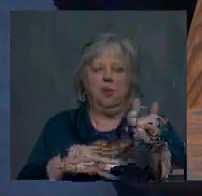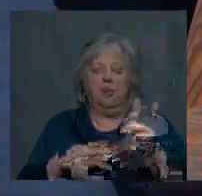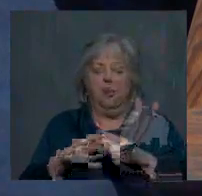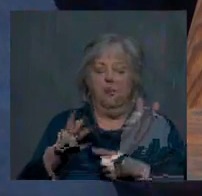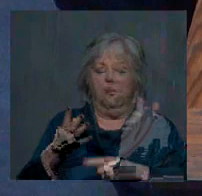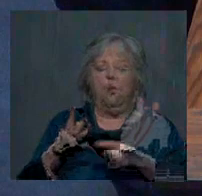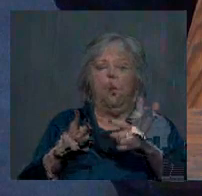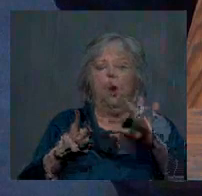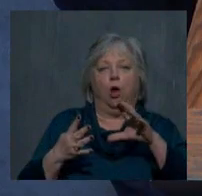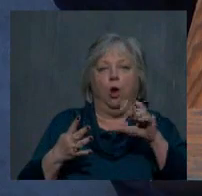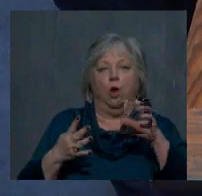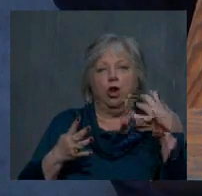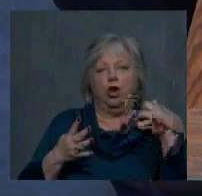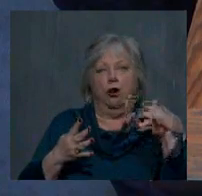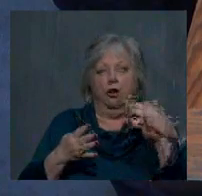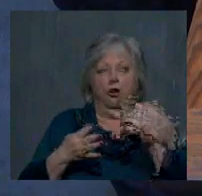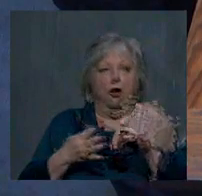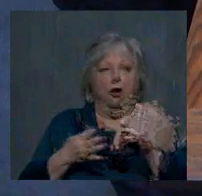the fourth